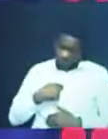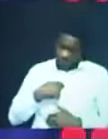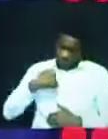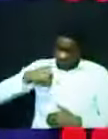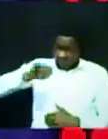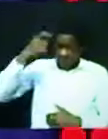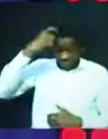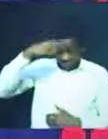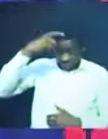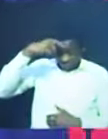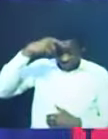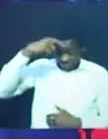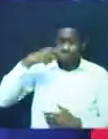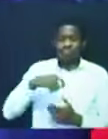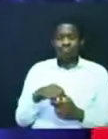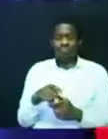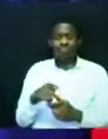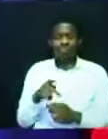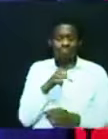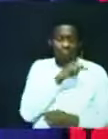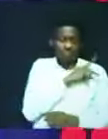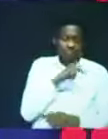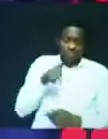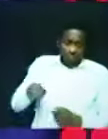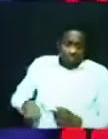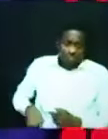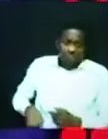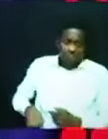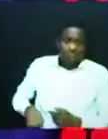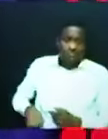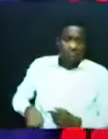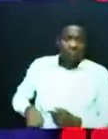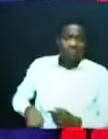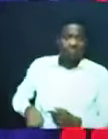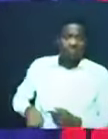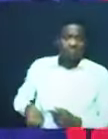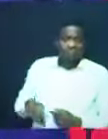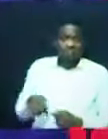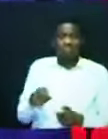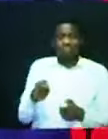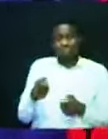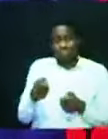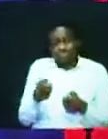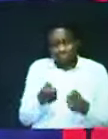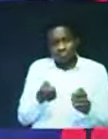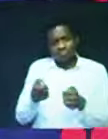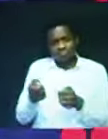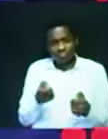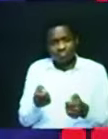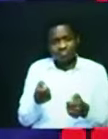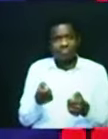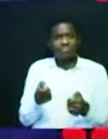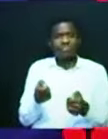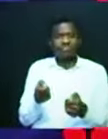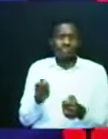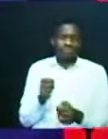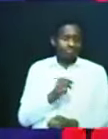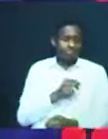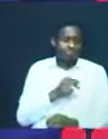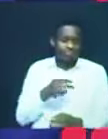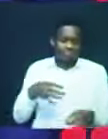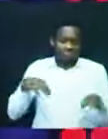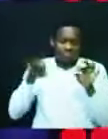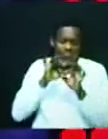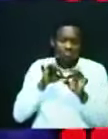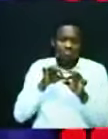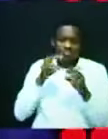wisdom, princes govern and nobles, all who rule on earth, by me, they should come